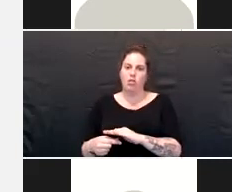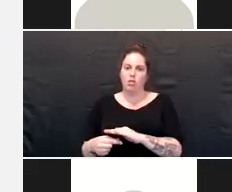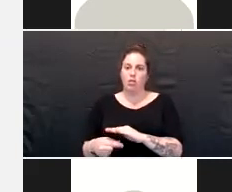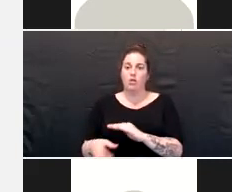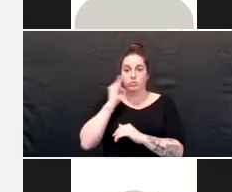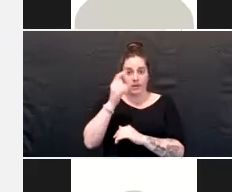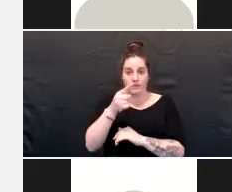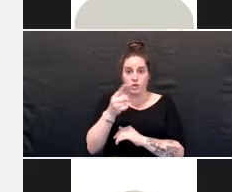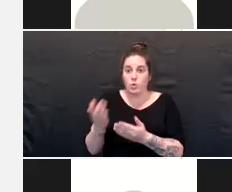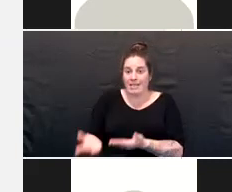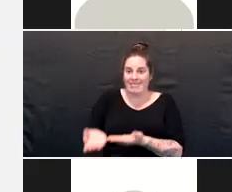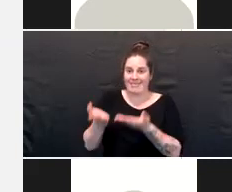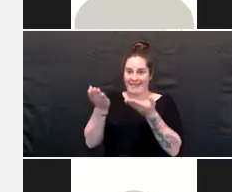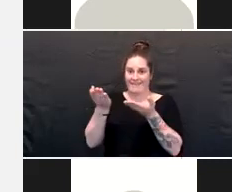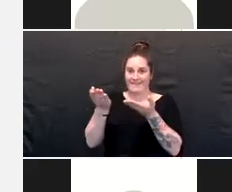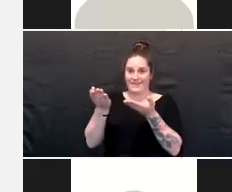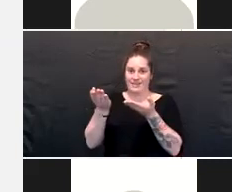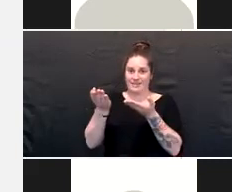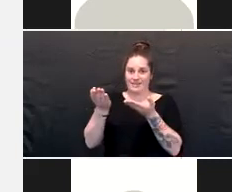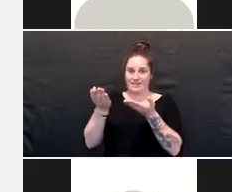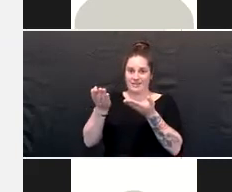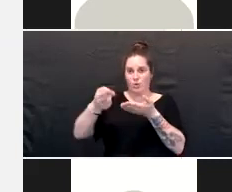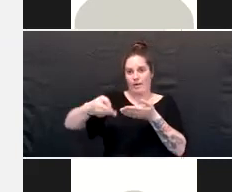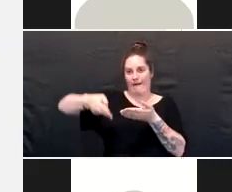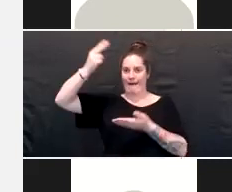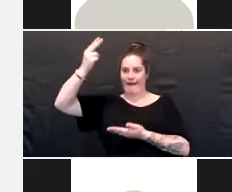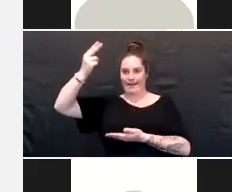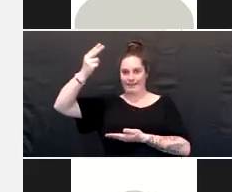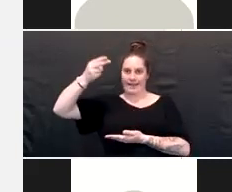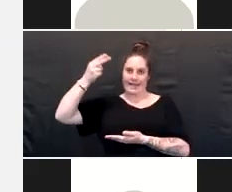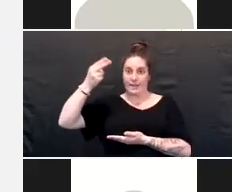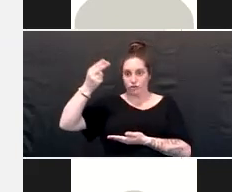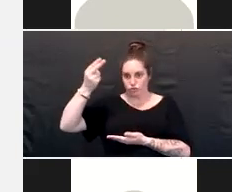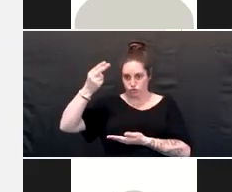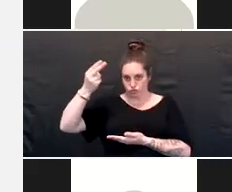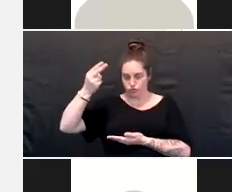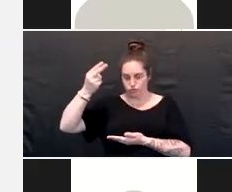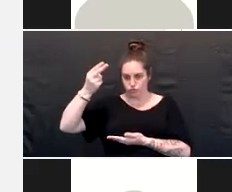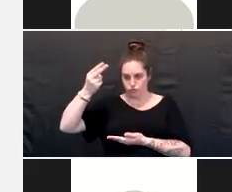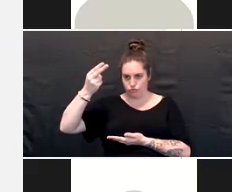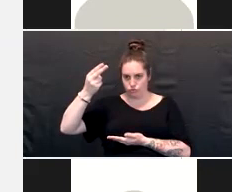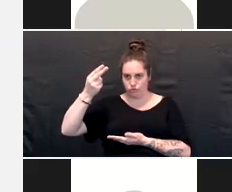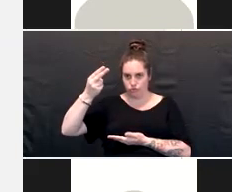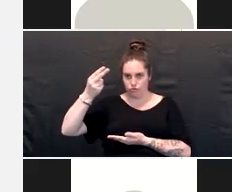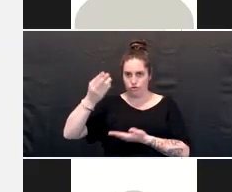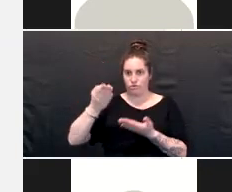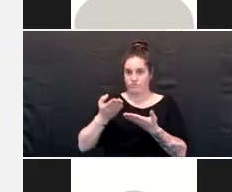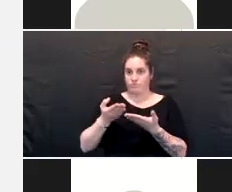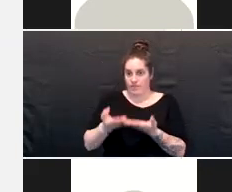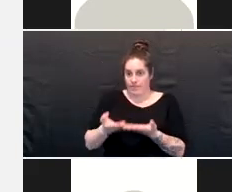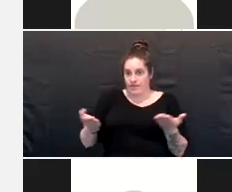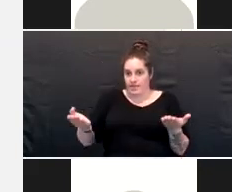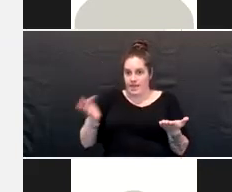if you lift an object to a height h, the object will gain potential